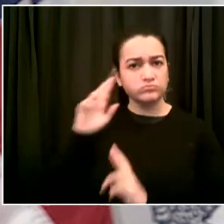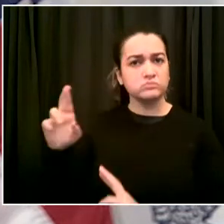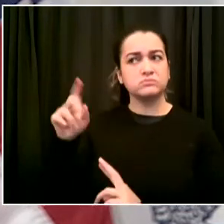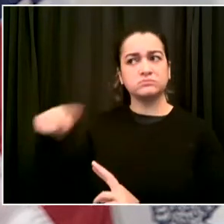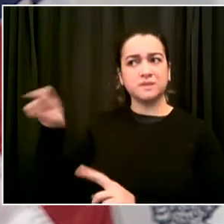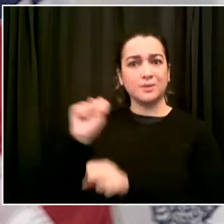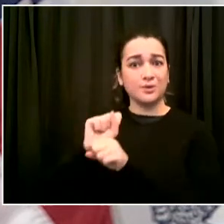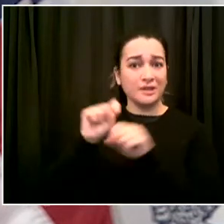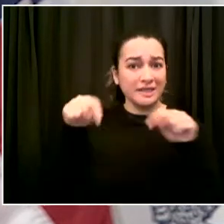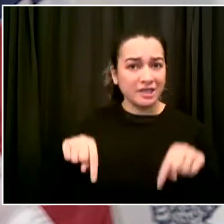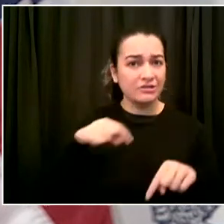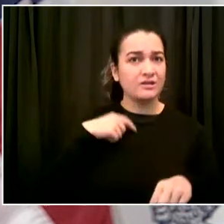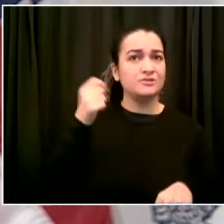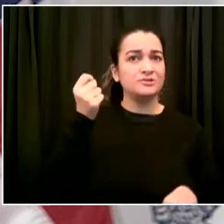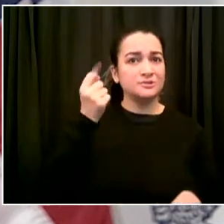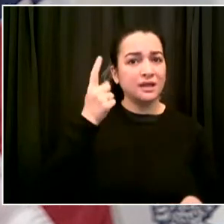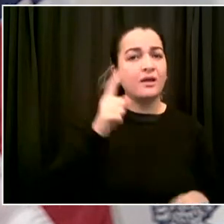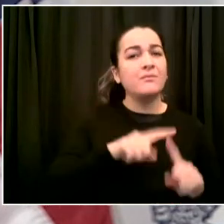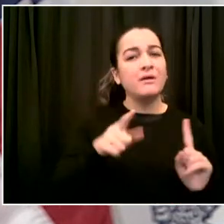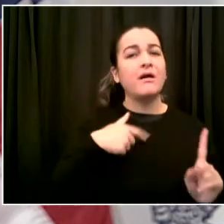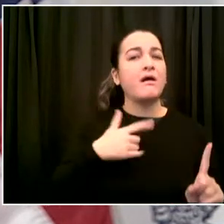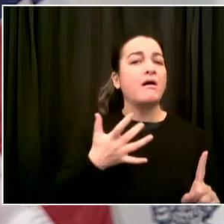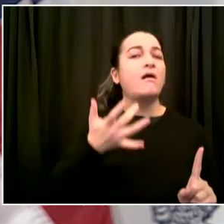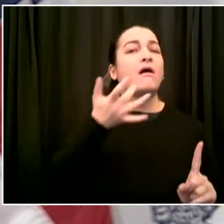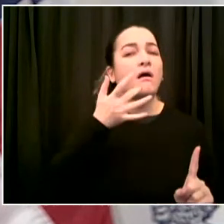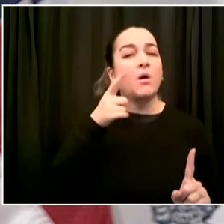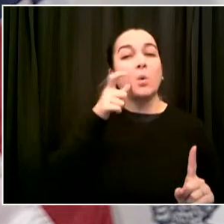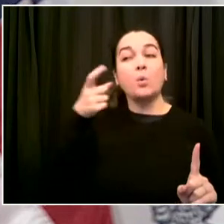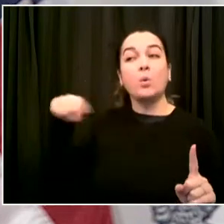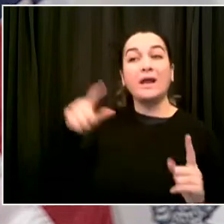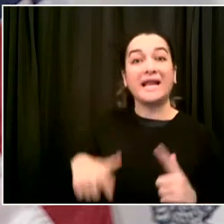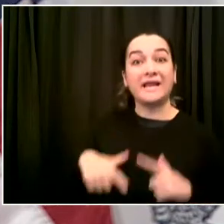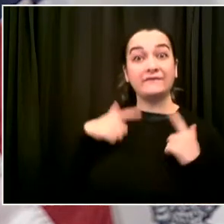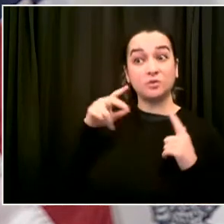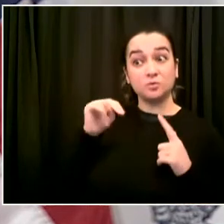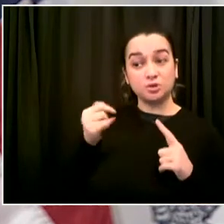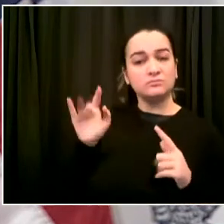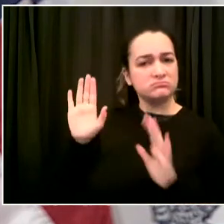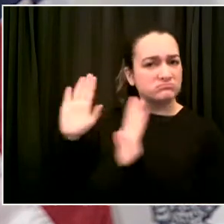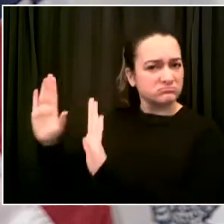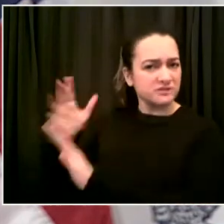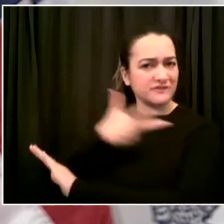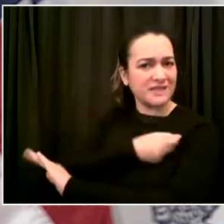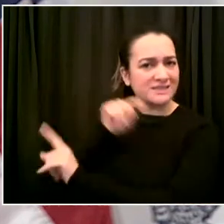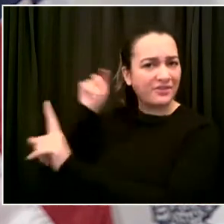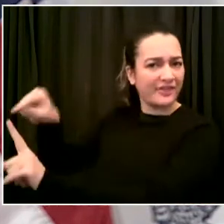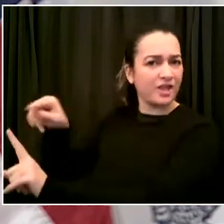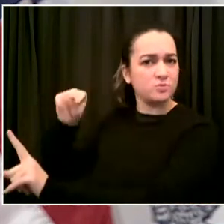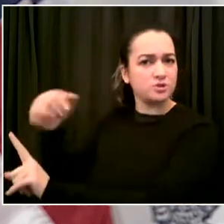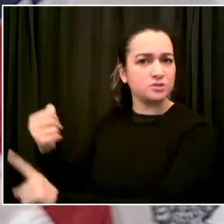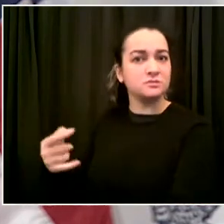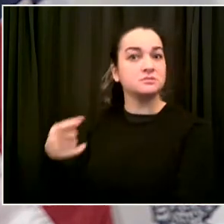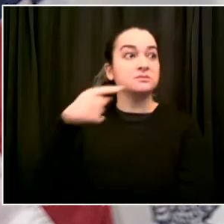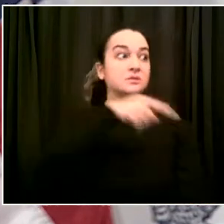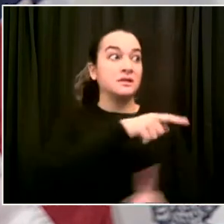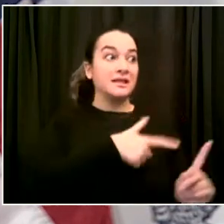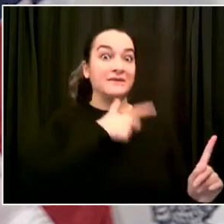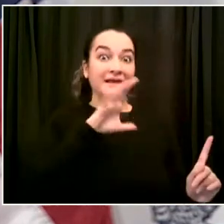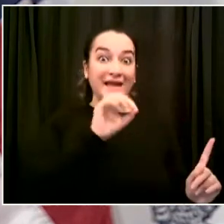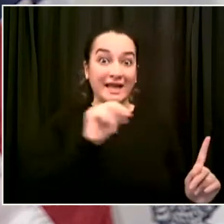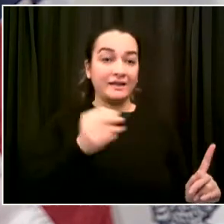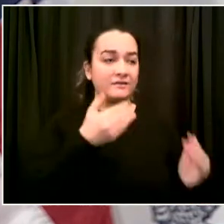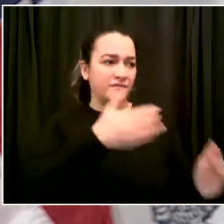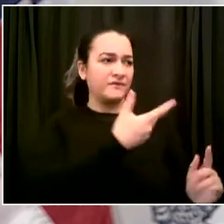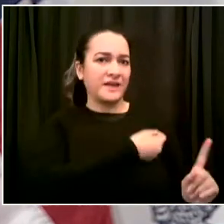get their doses where they live to the maximum extent possible for the good of all of us. Okay, everybody, as we conclude